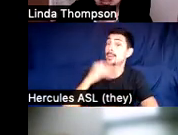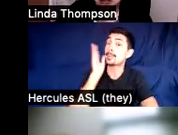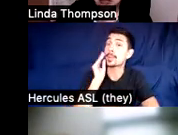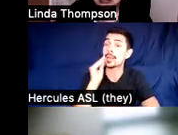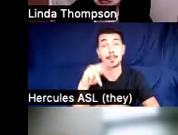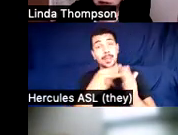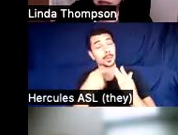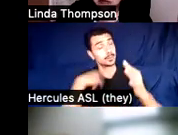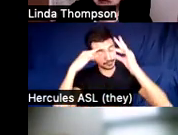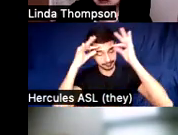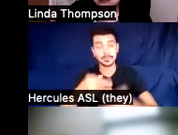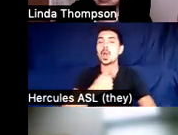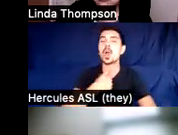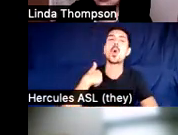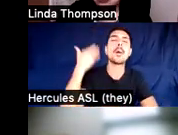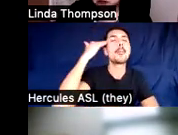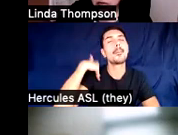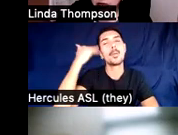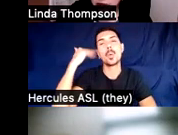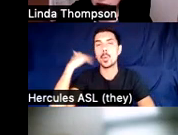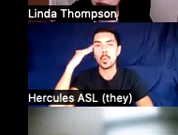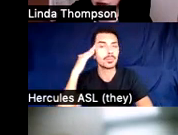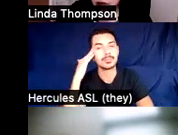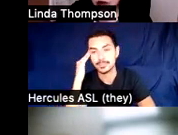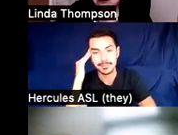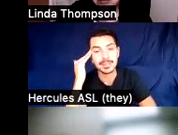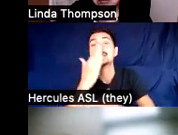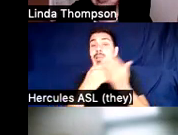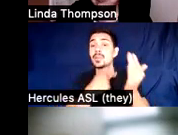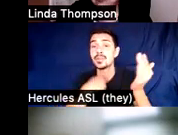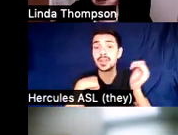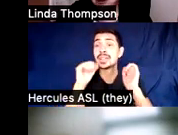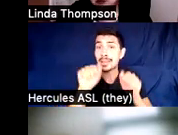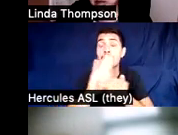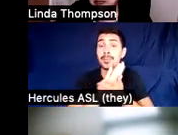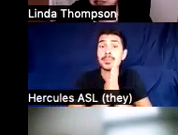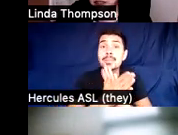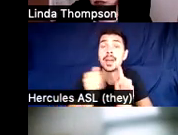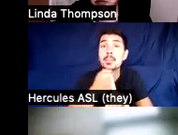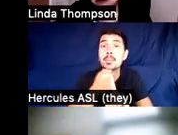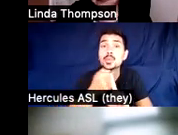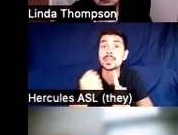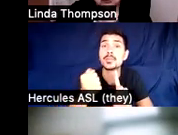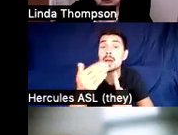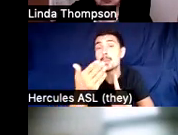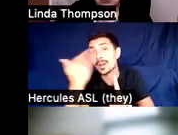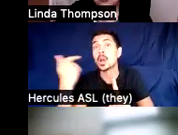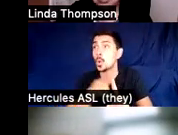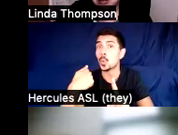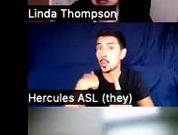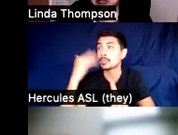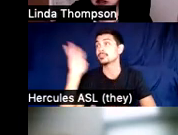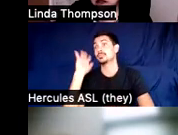about that. And sometimes some of us could be abusive because of our past history